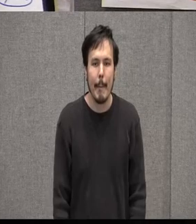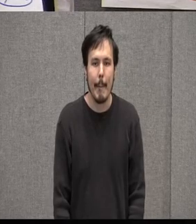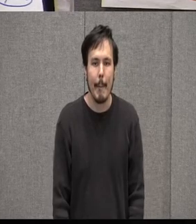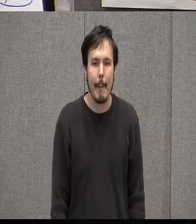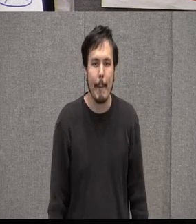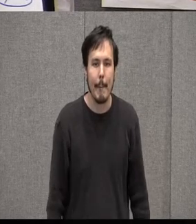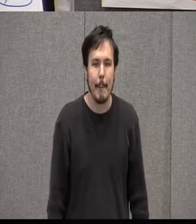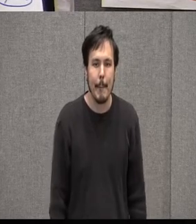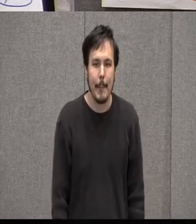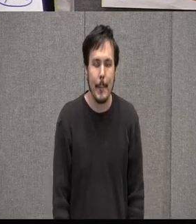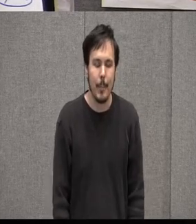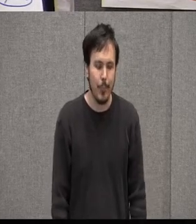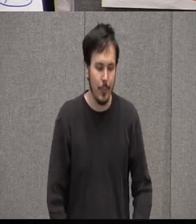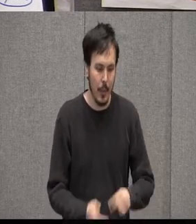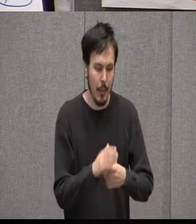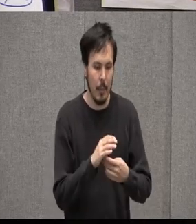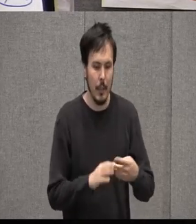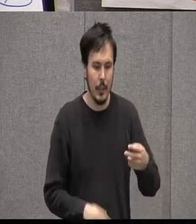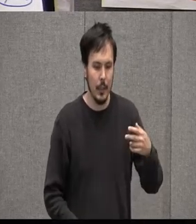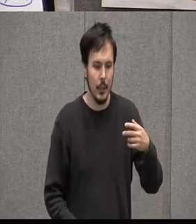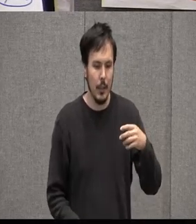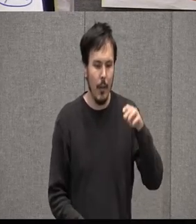So I have